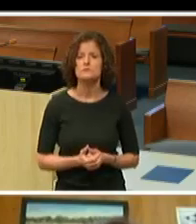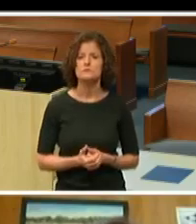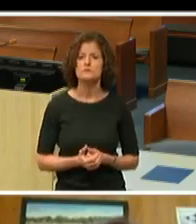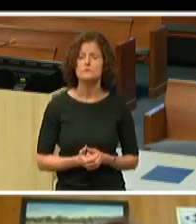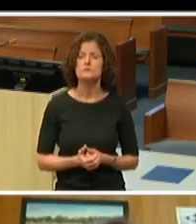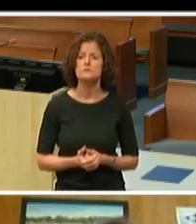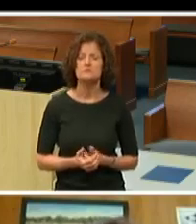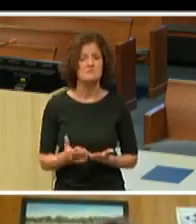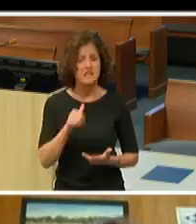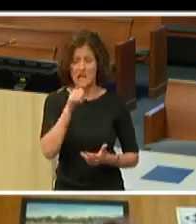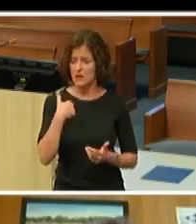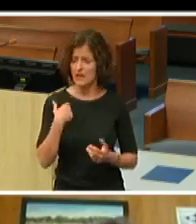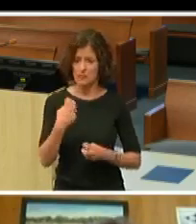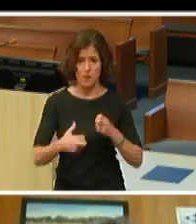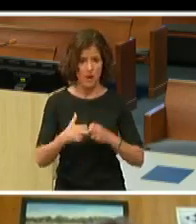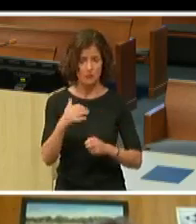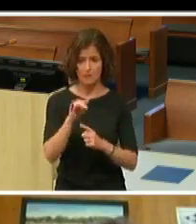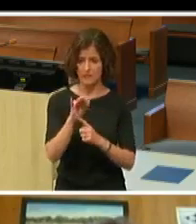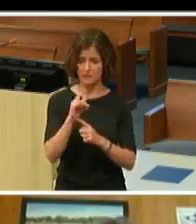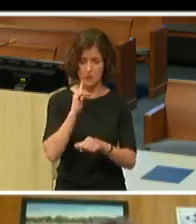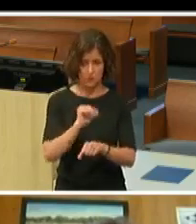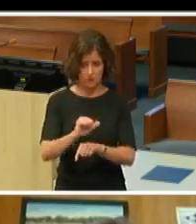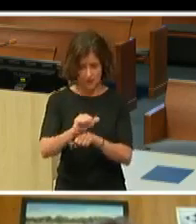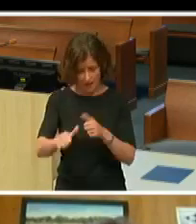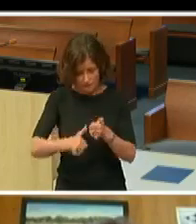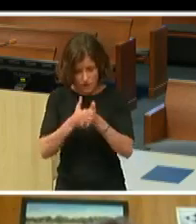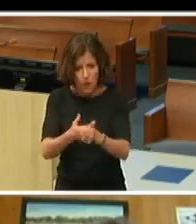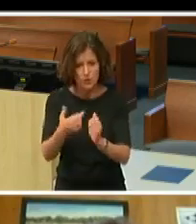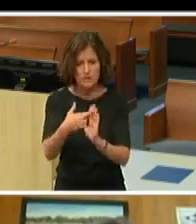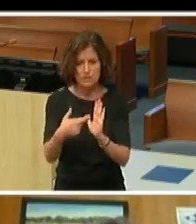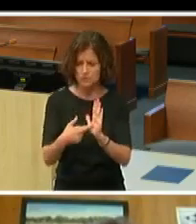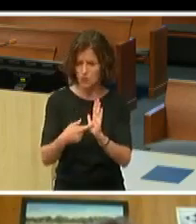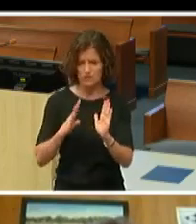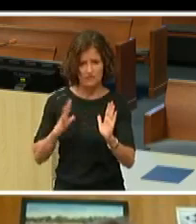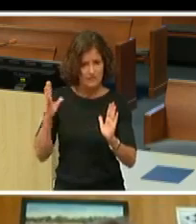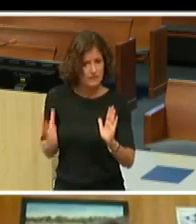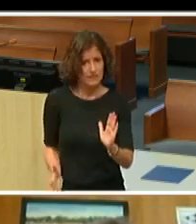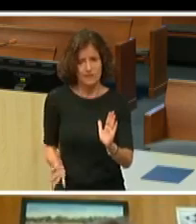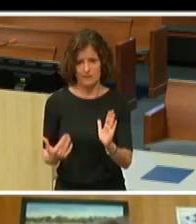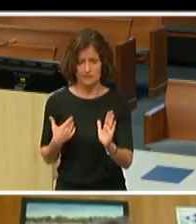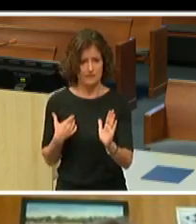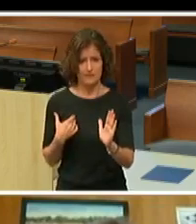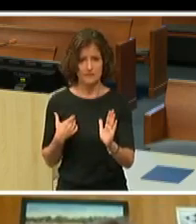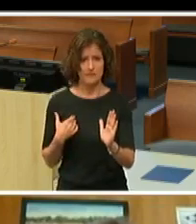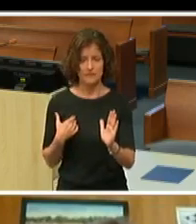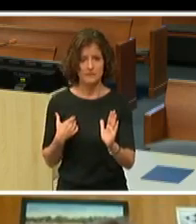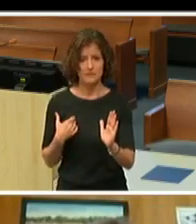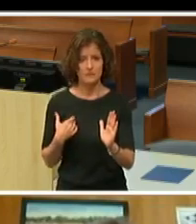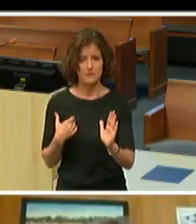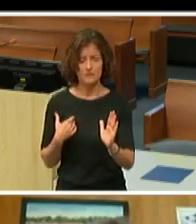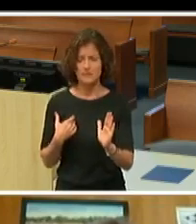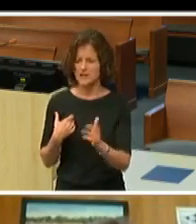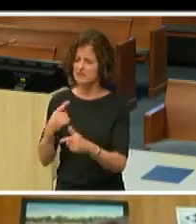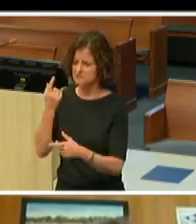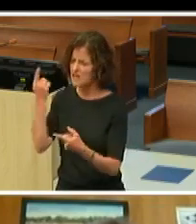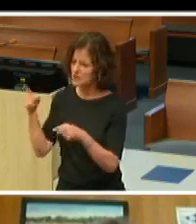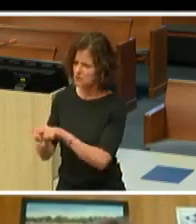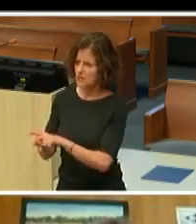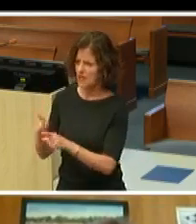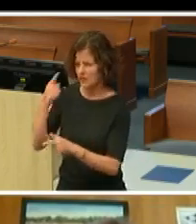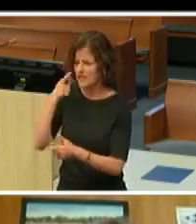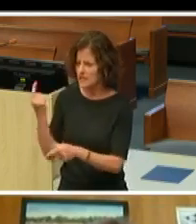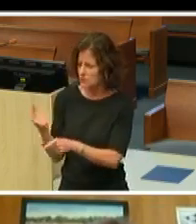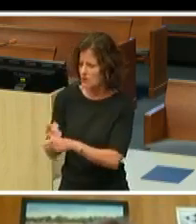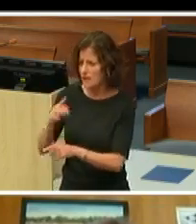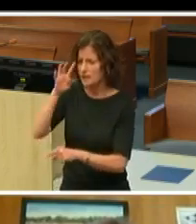I don't have any problem with anybody if they're operating under these. I think they come well vetted. So I think that's right. So I think if